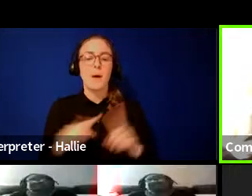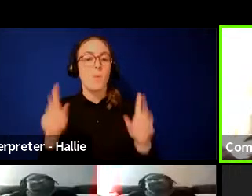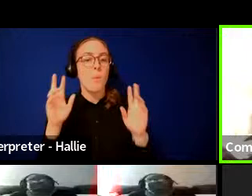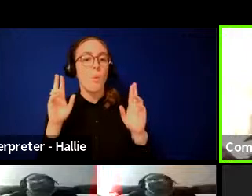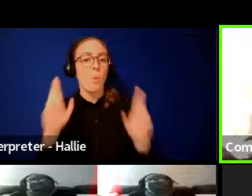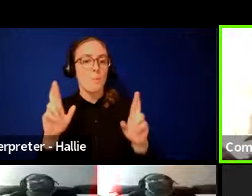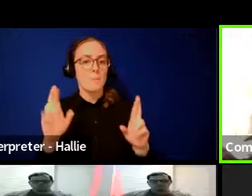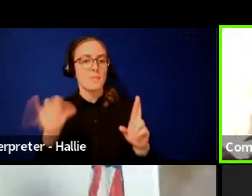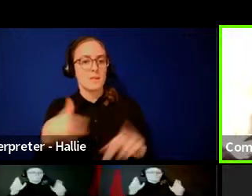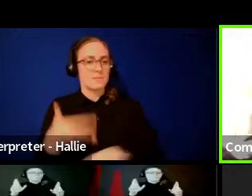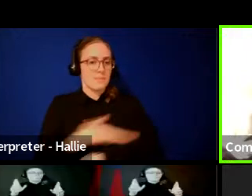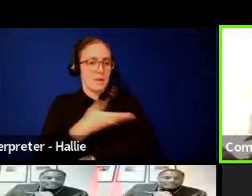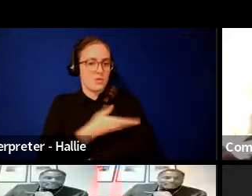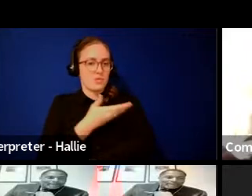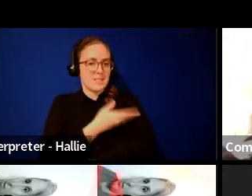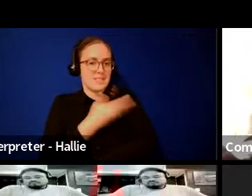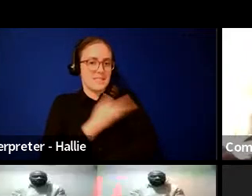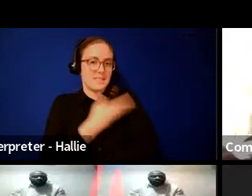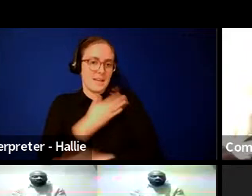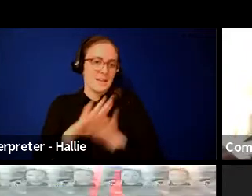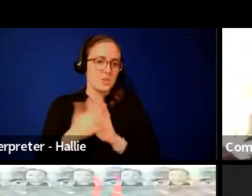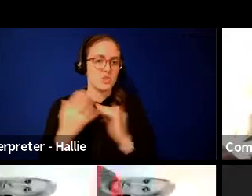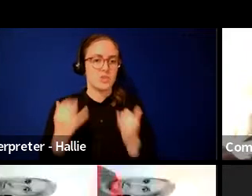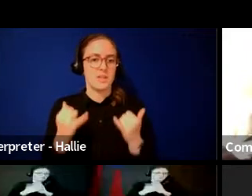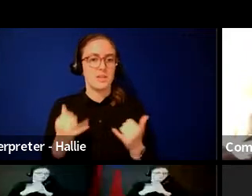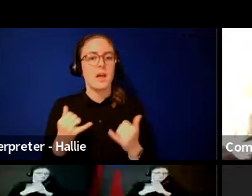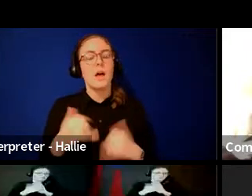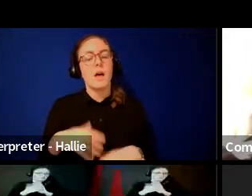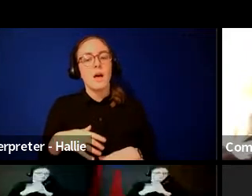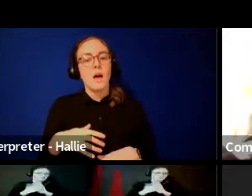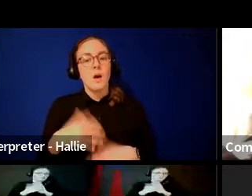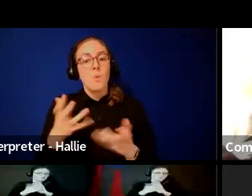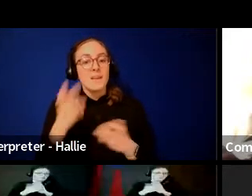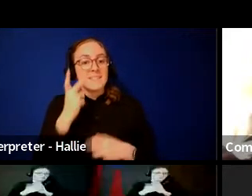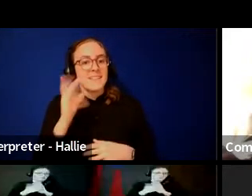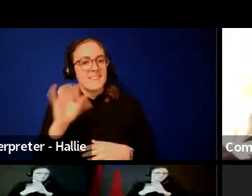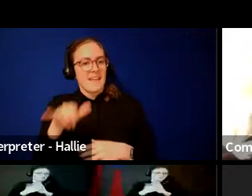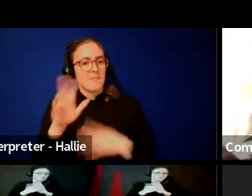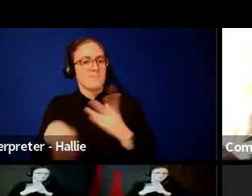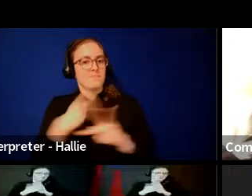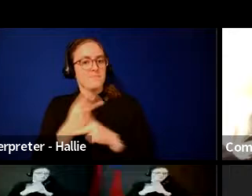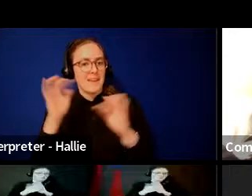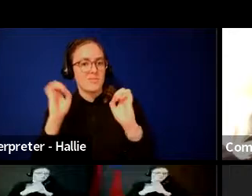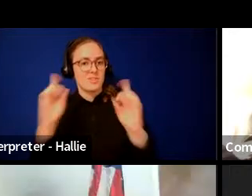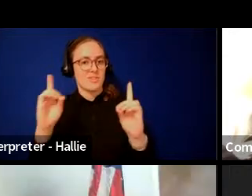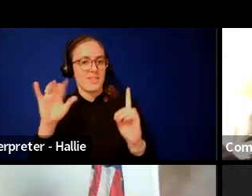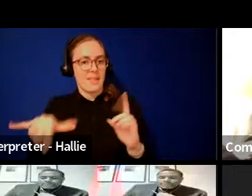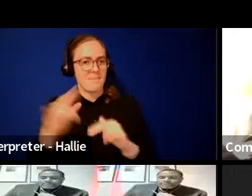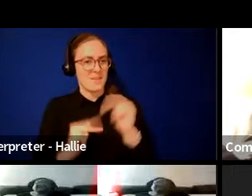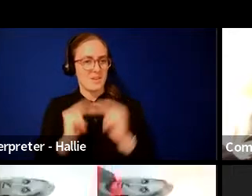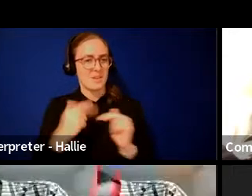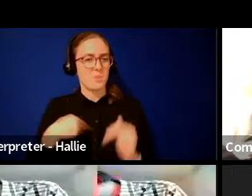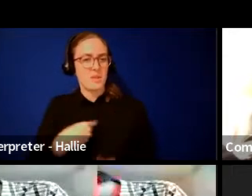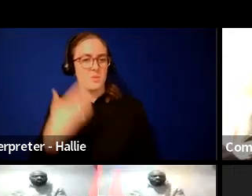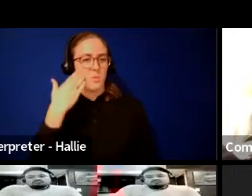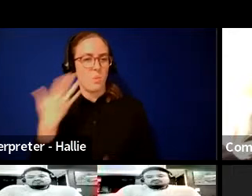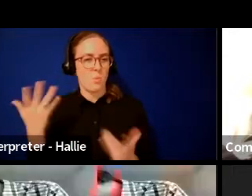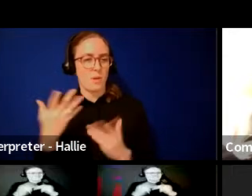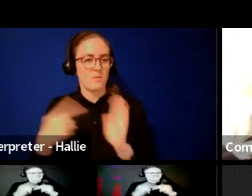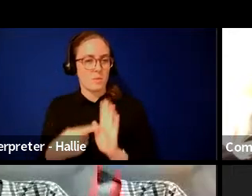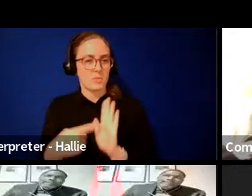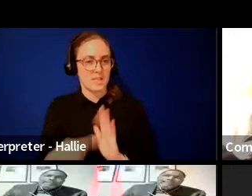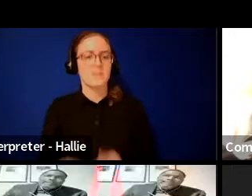modernization. And at this point, as a Spingarn alum, we just want to see any form of education in that building because we know what it represents. As it relates